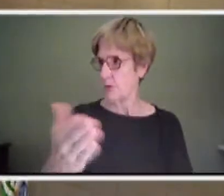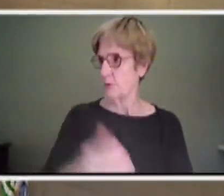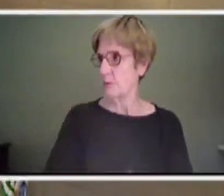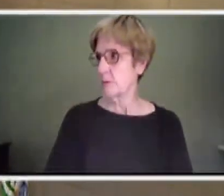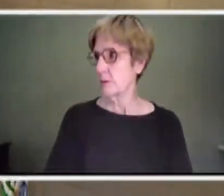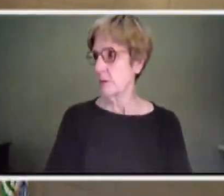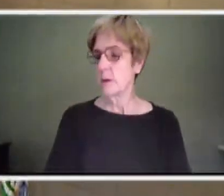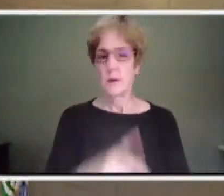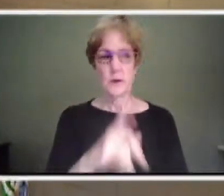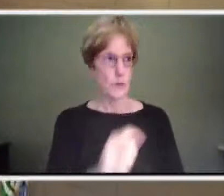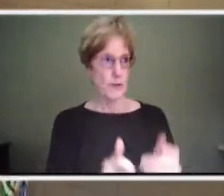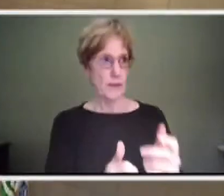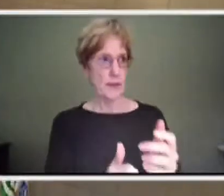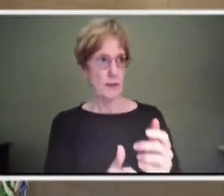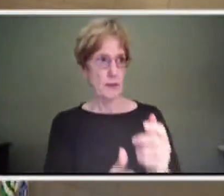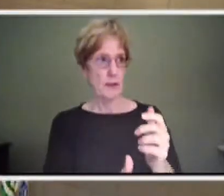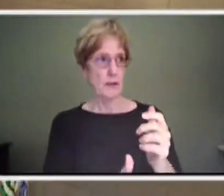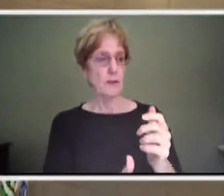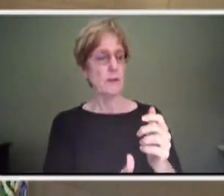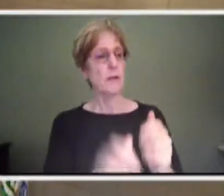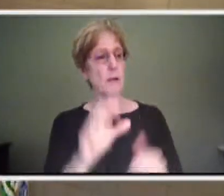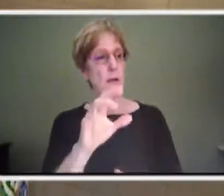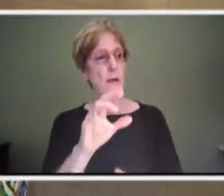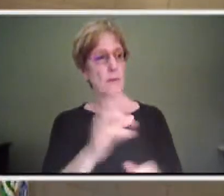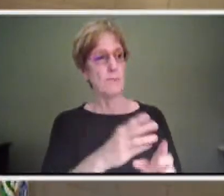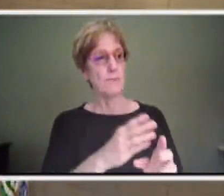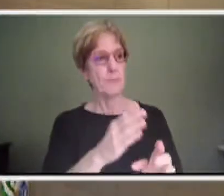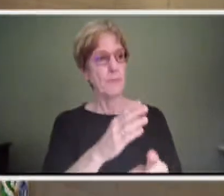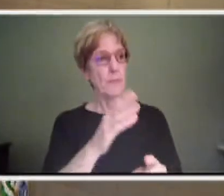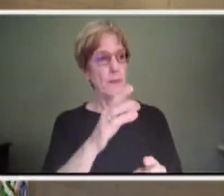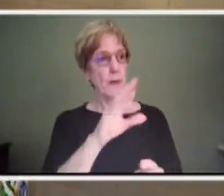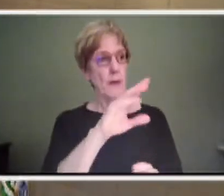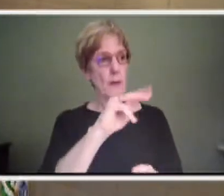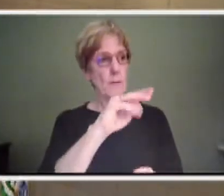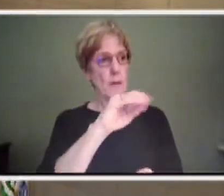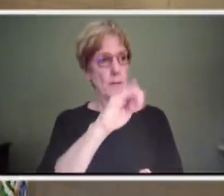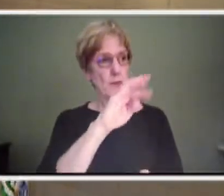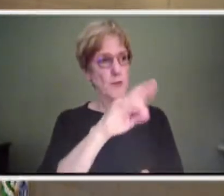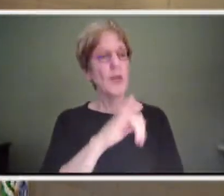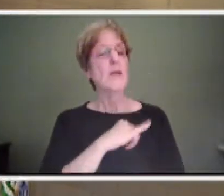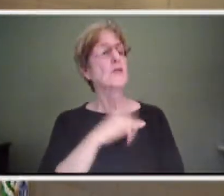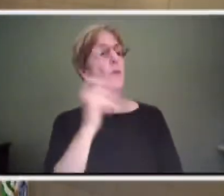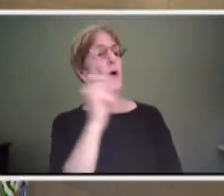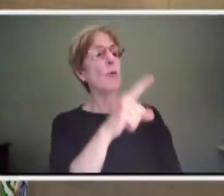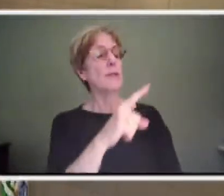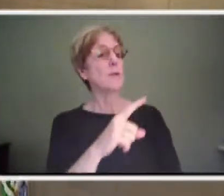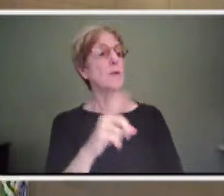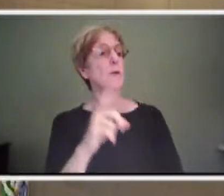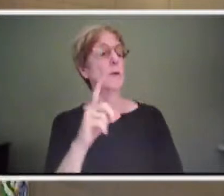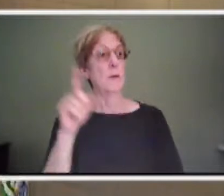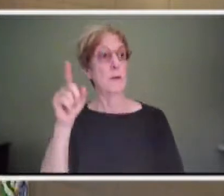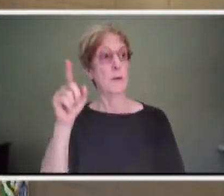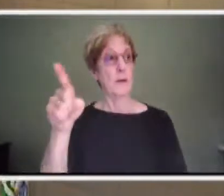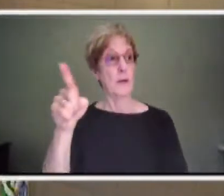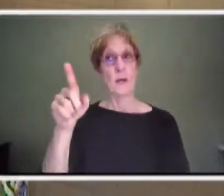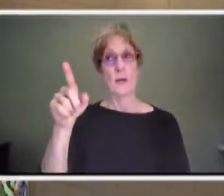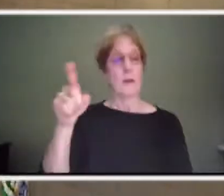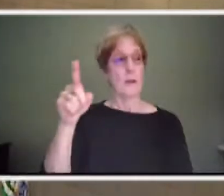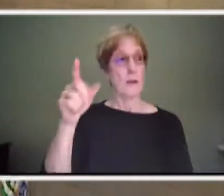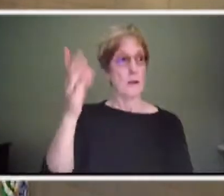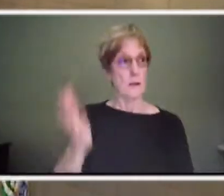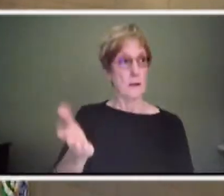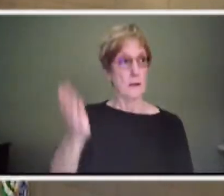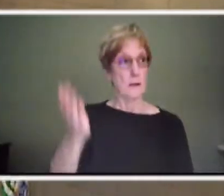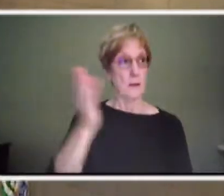approve that, right? I mean, it was just what I asked before you all answered was if I could hear from the resident to make sure that they